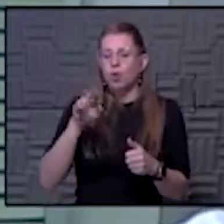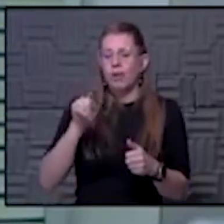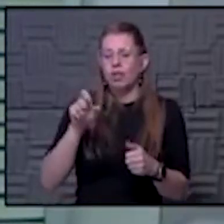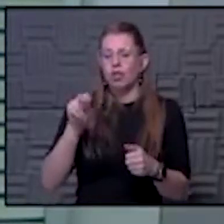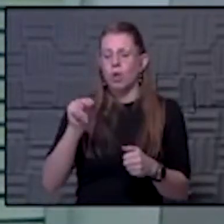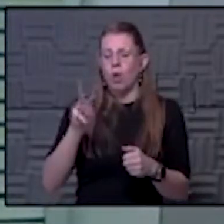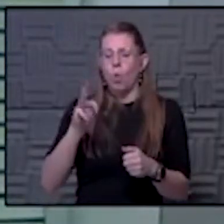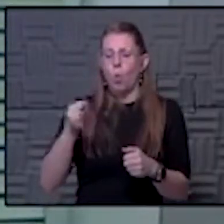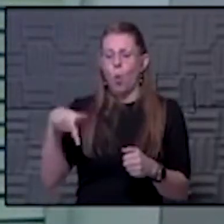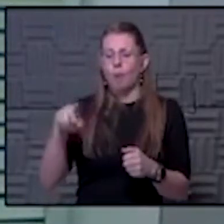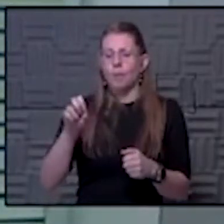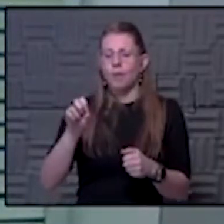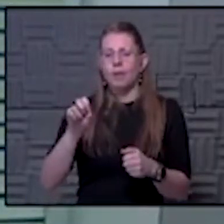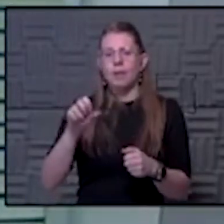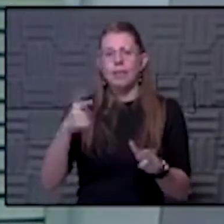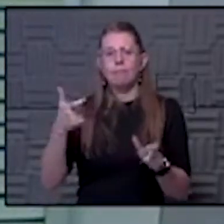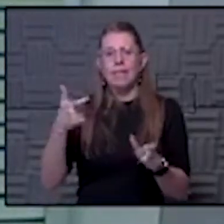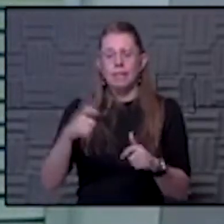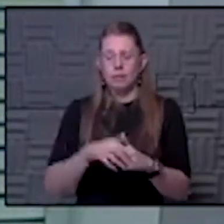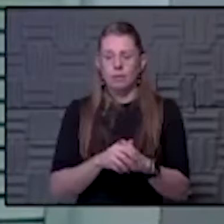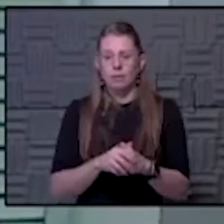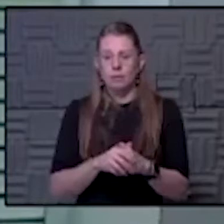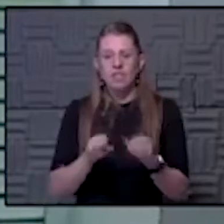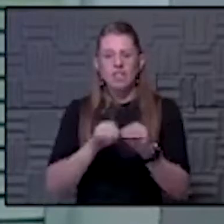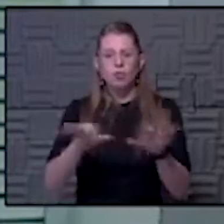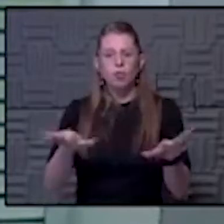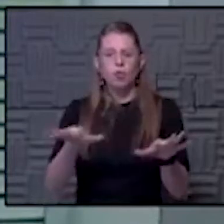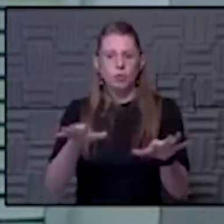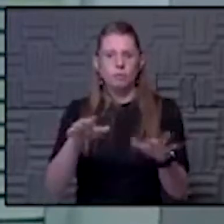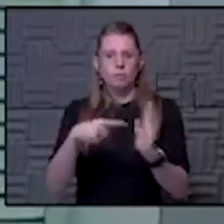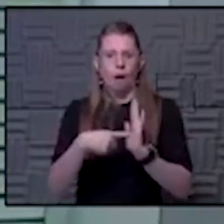really conceptualized the distribution model being that